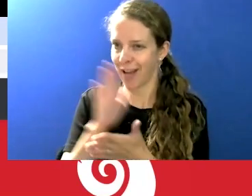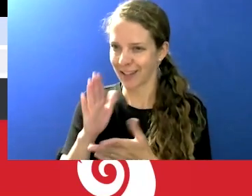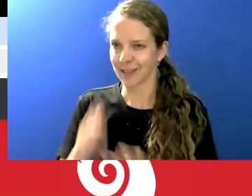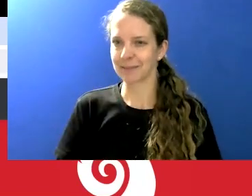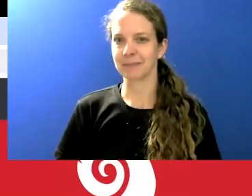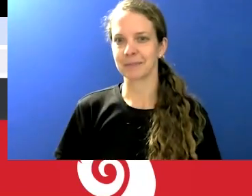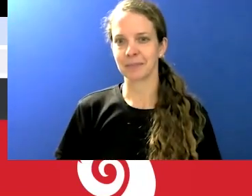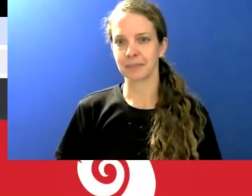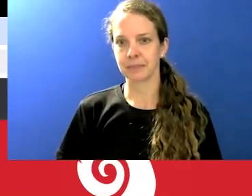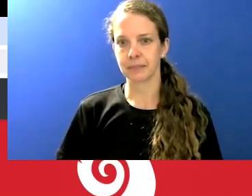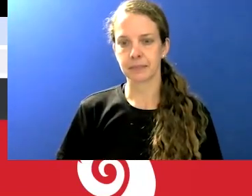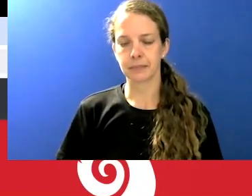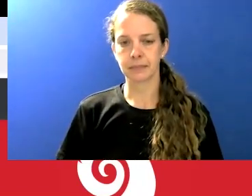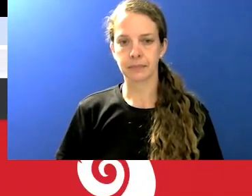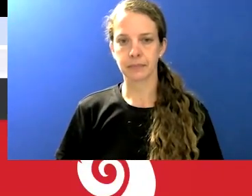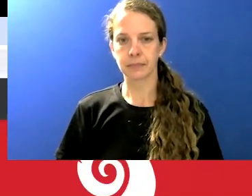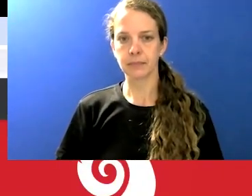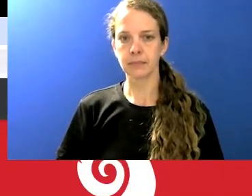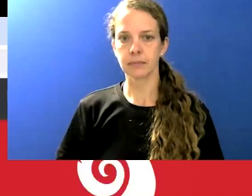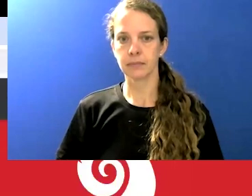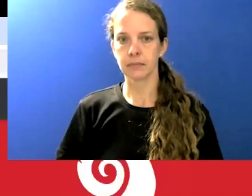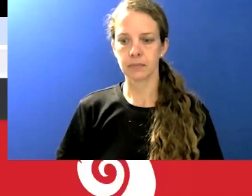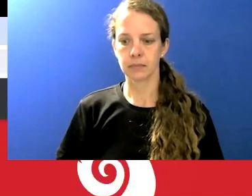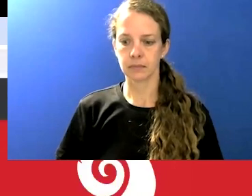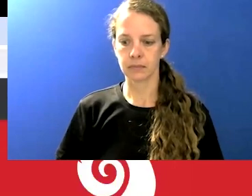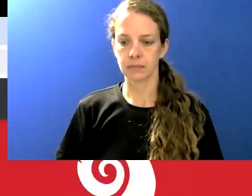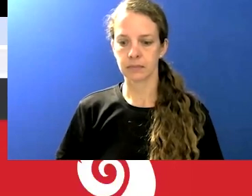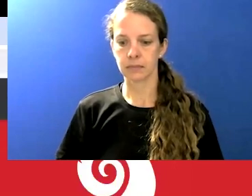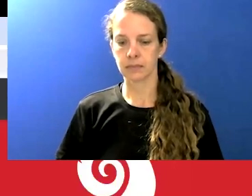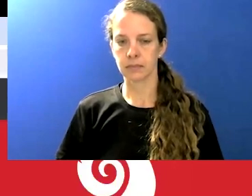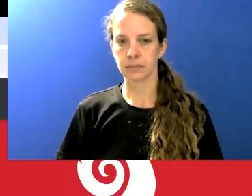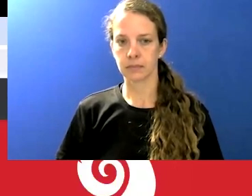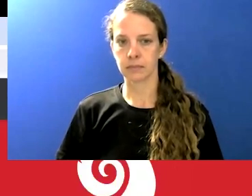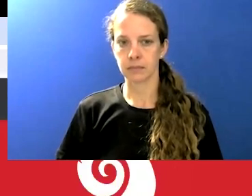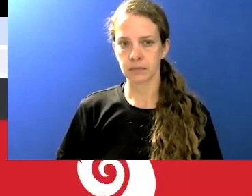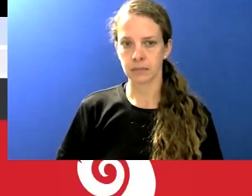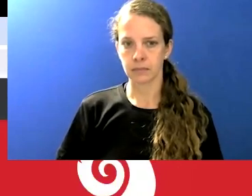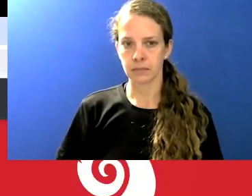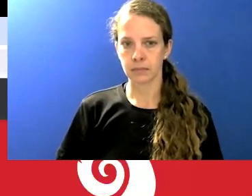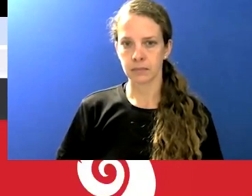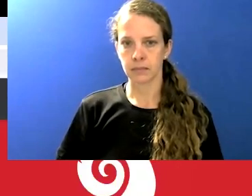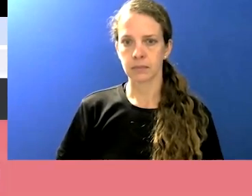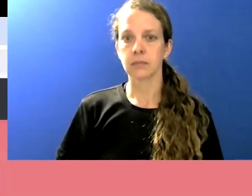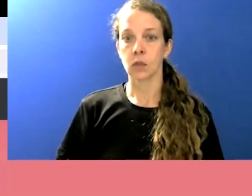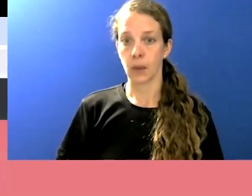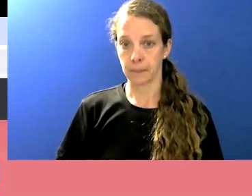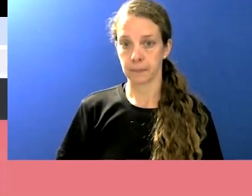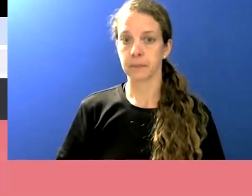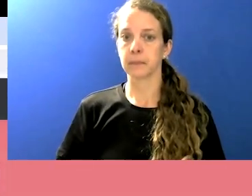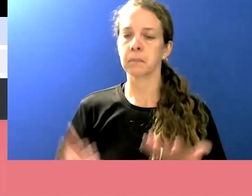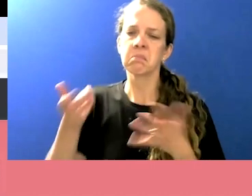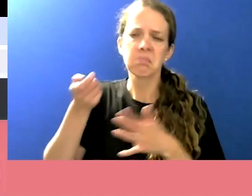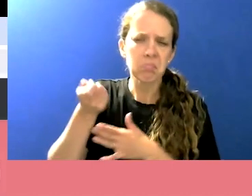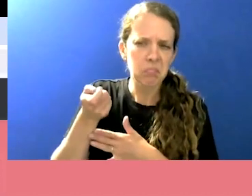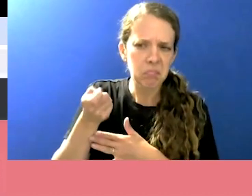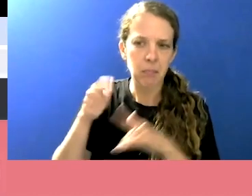I'm going to minimize it, right? It's easier. Okay, so just a little